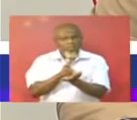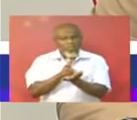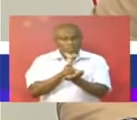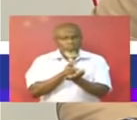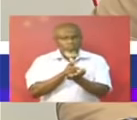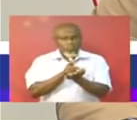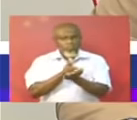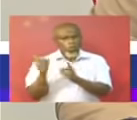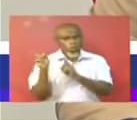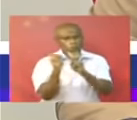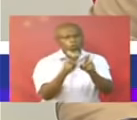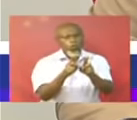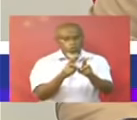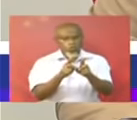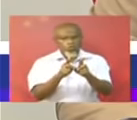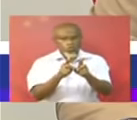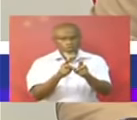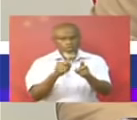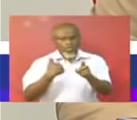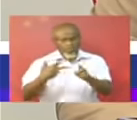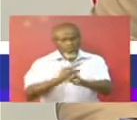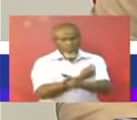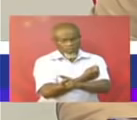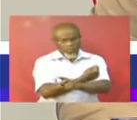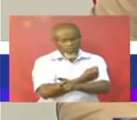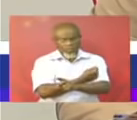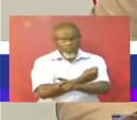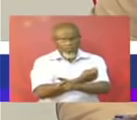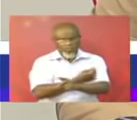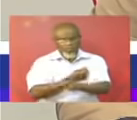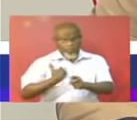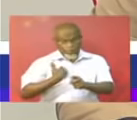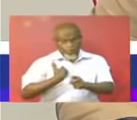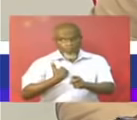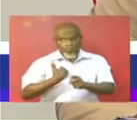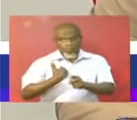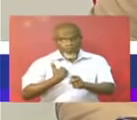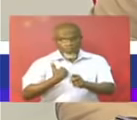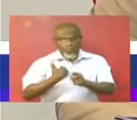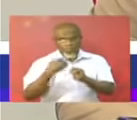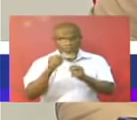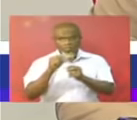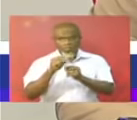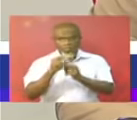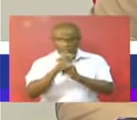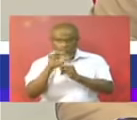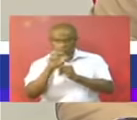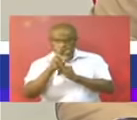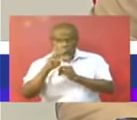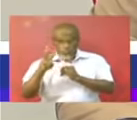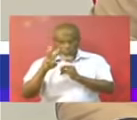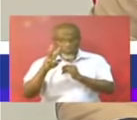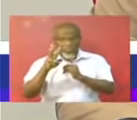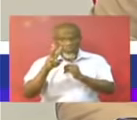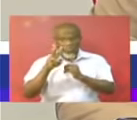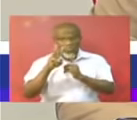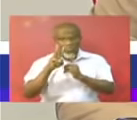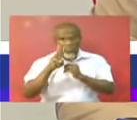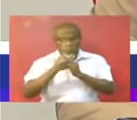believe Eastern RHA has already published a schedule. Southwest RHA is soon to do so. So we do encourage